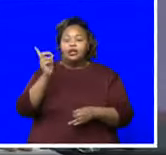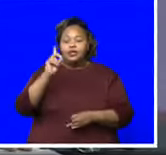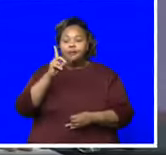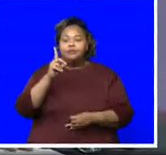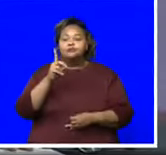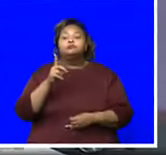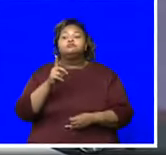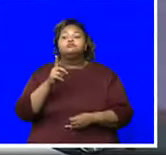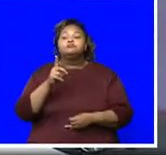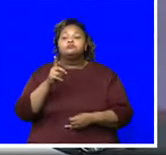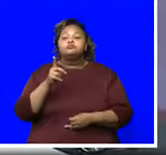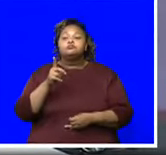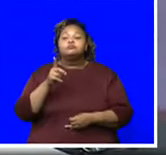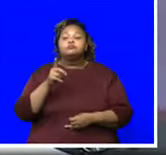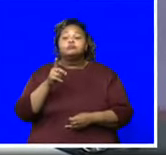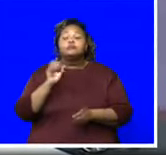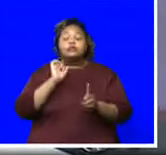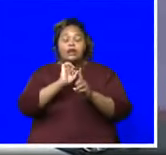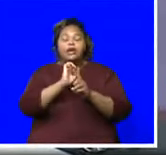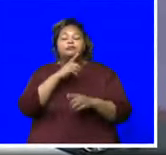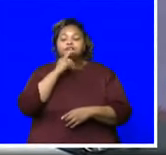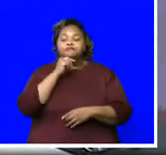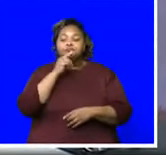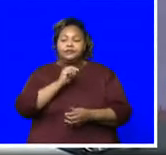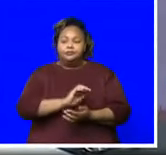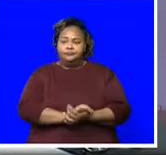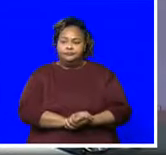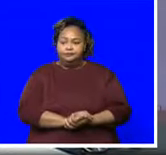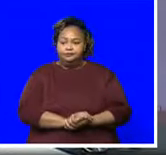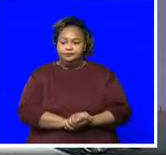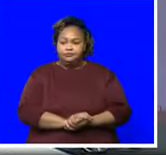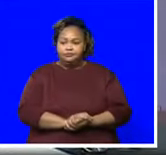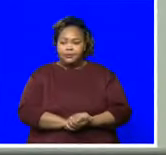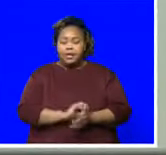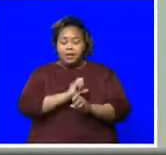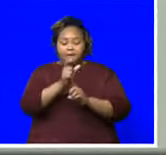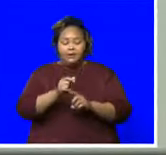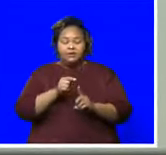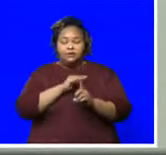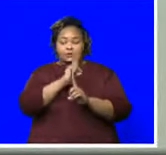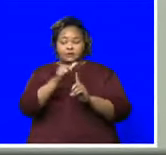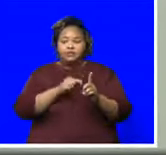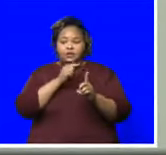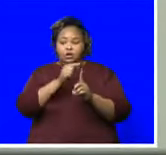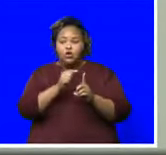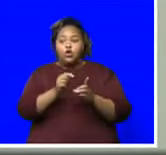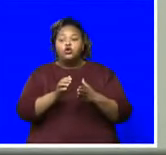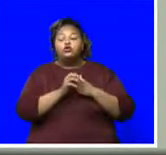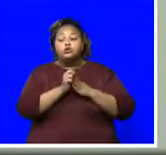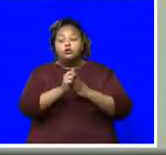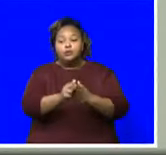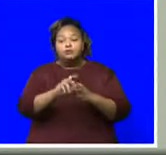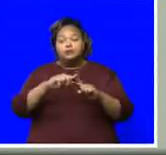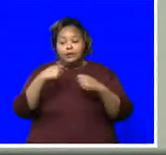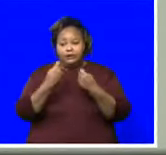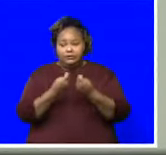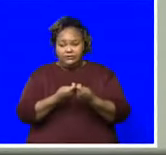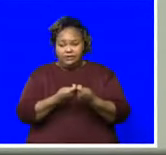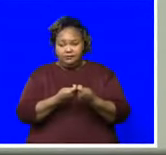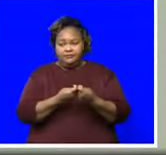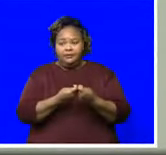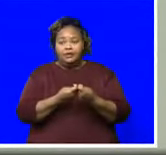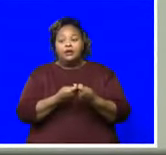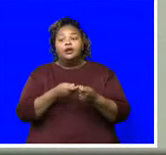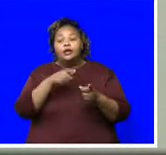Dlamini. Kanzike lo tabeke ahamba nalo aqhubha lona lelibandla ke noma ke lethi ngijimi leti yomelela live leSwatini